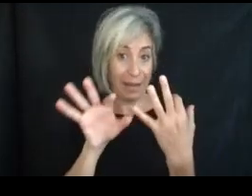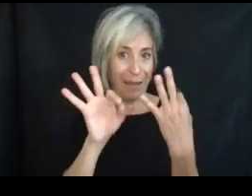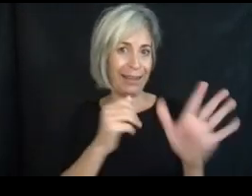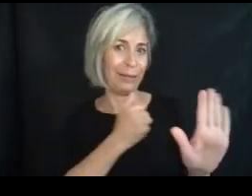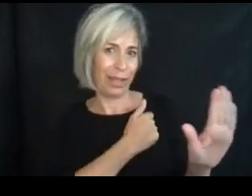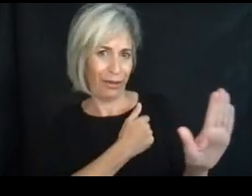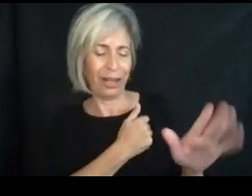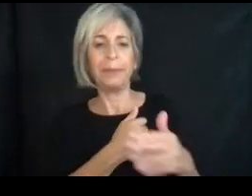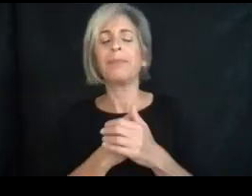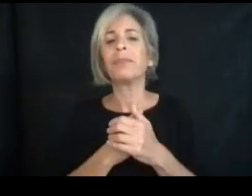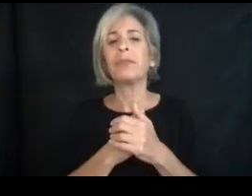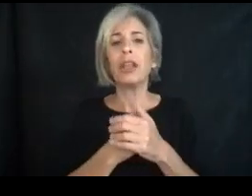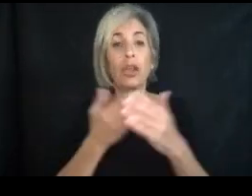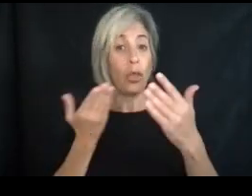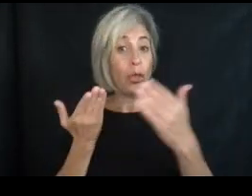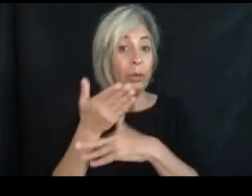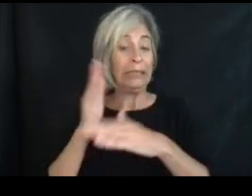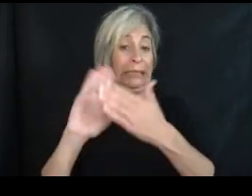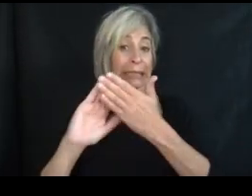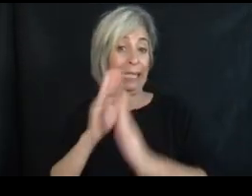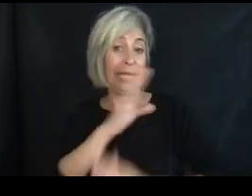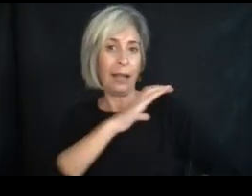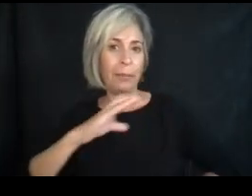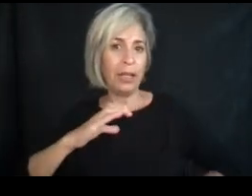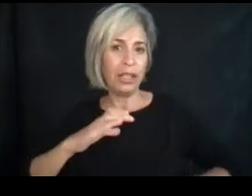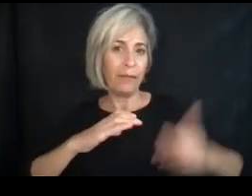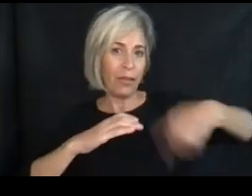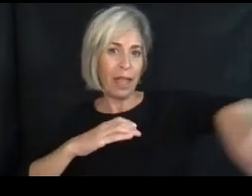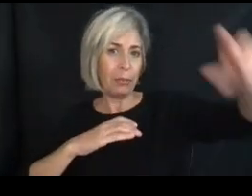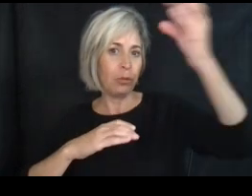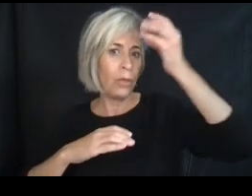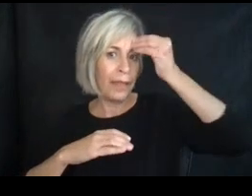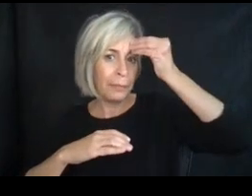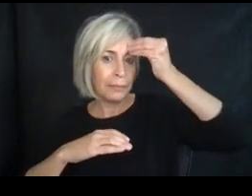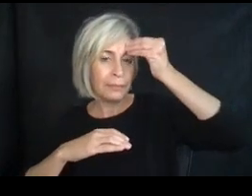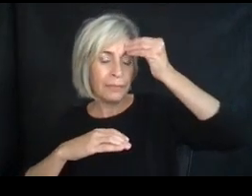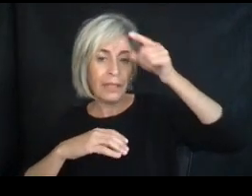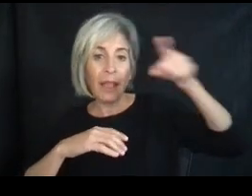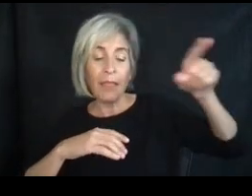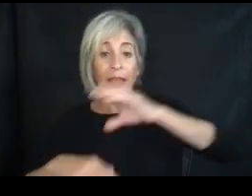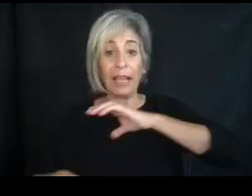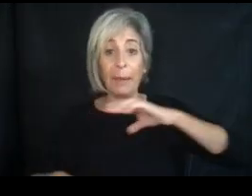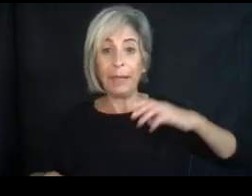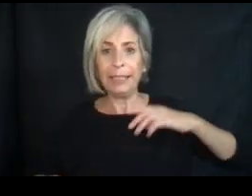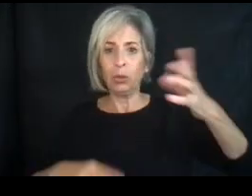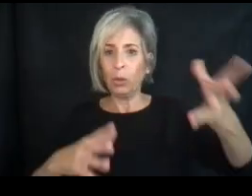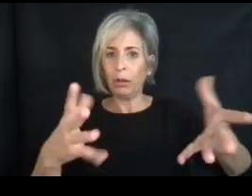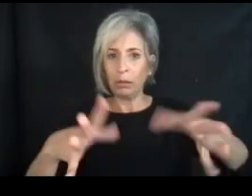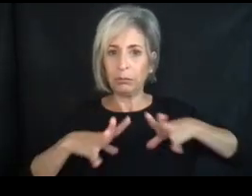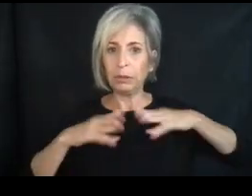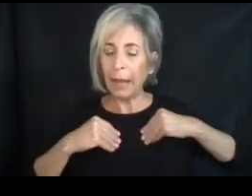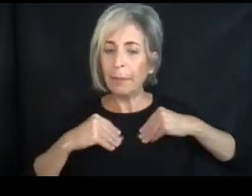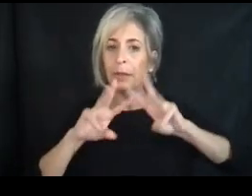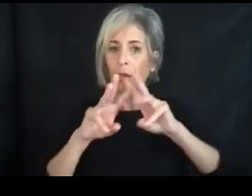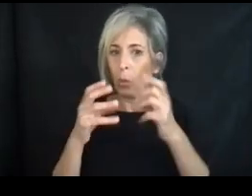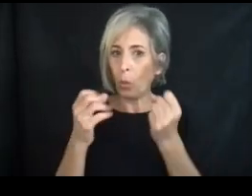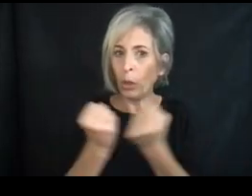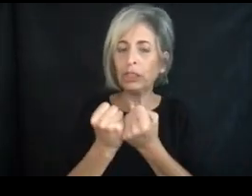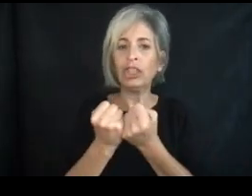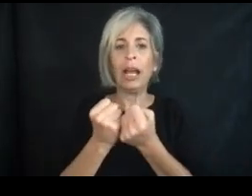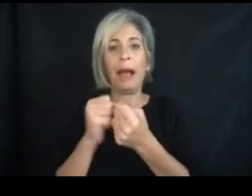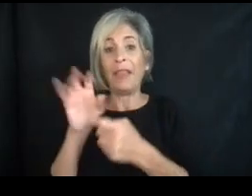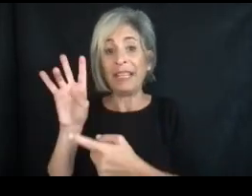to the City Commission for their consideration. The City Commission is going to take that information in the workshop on the